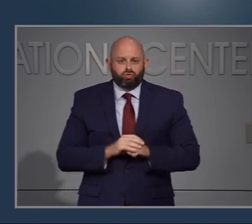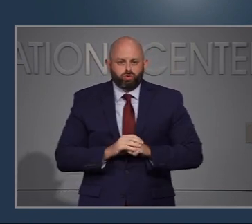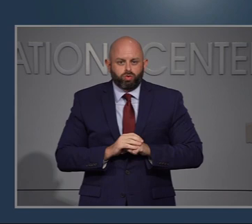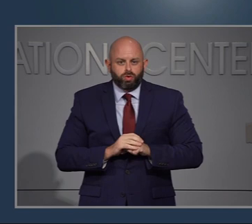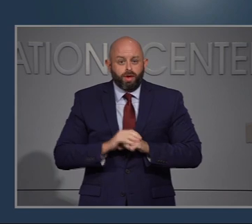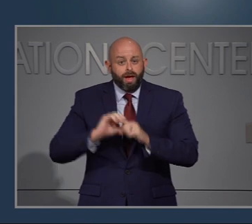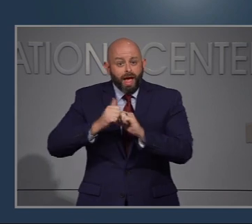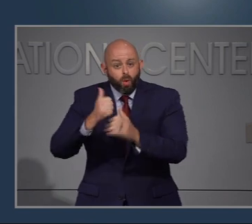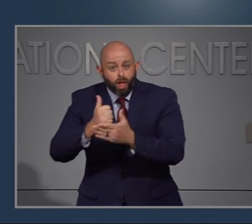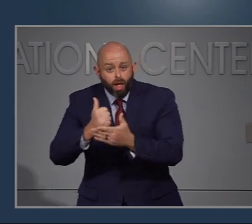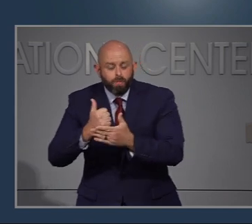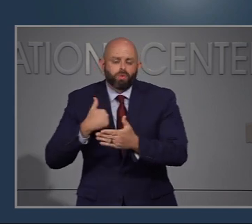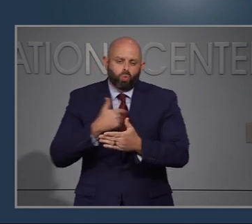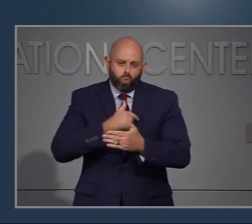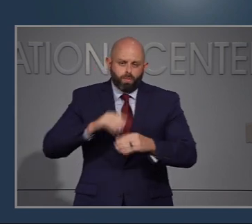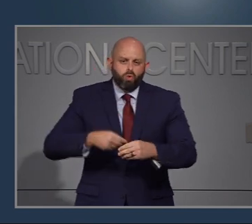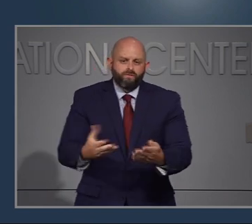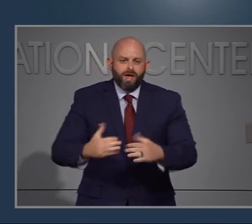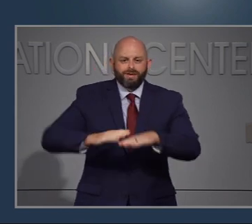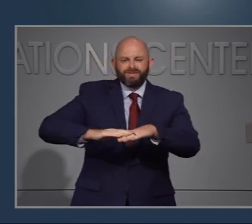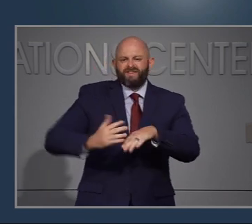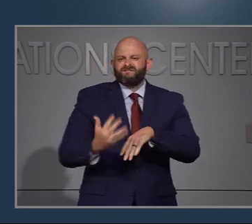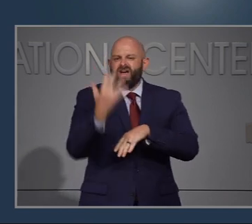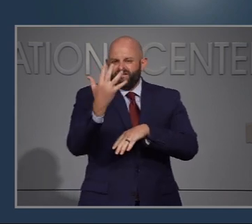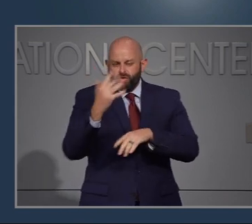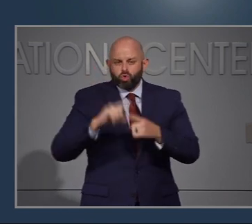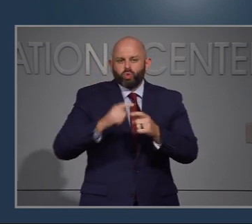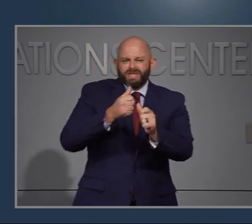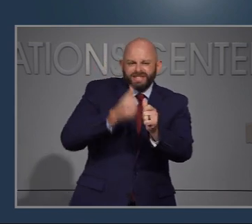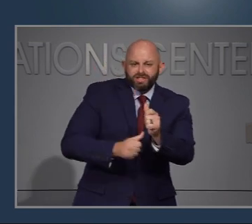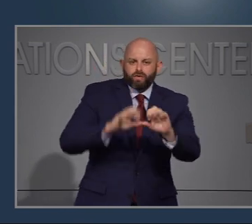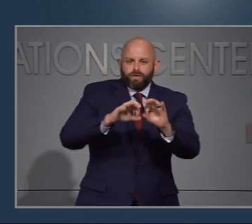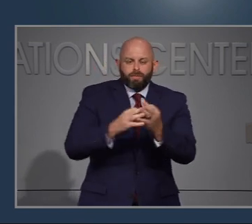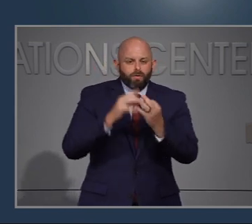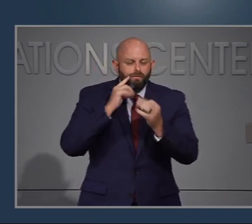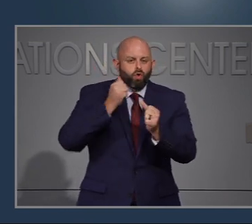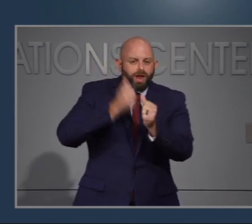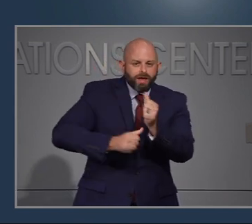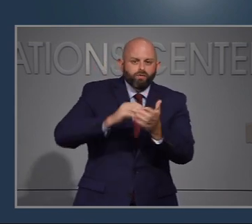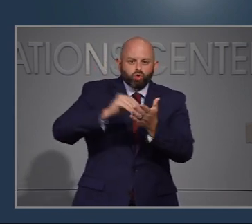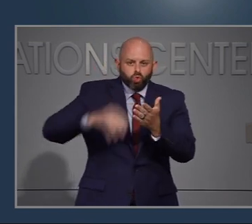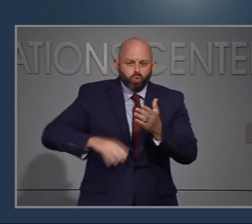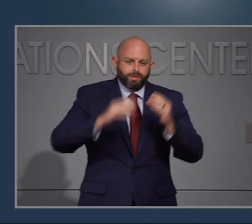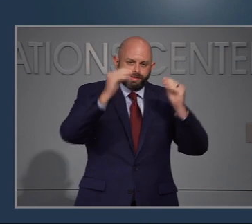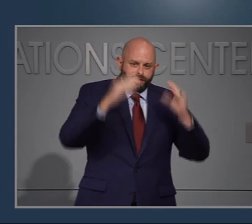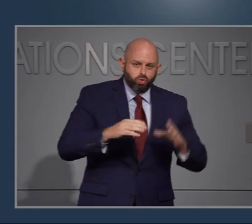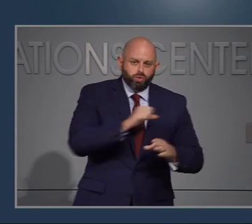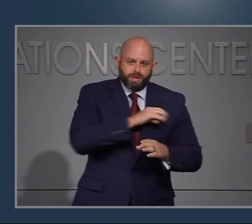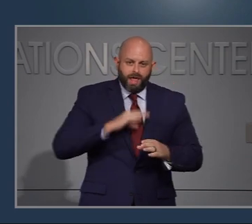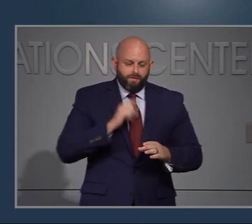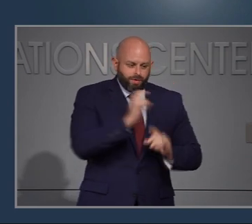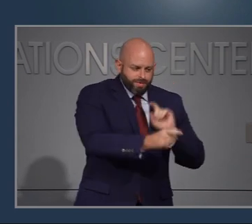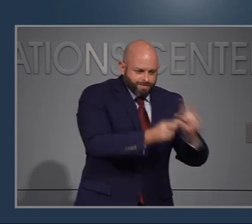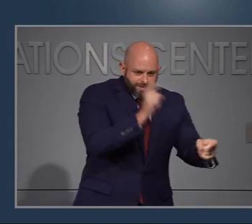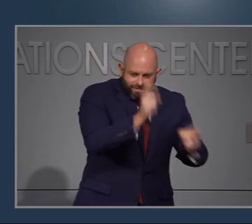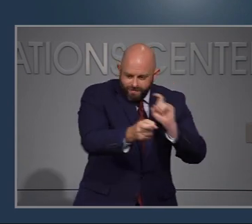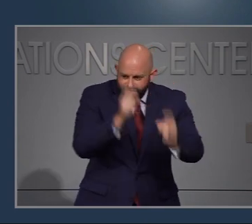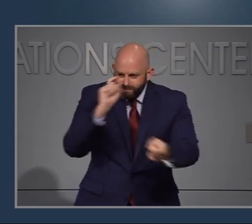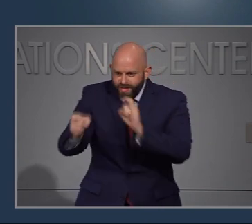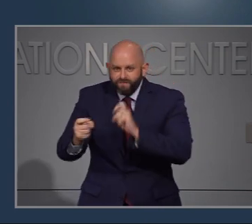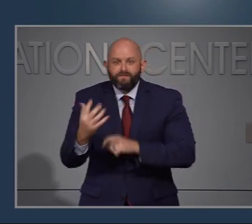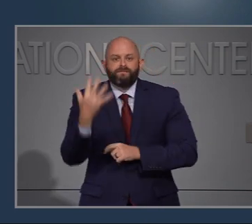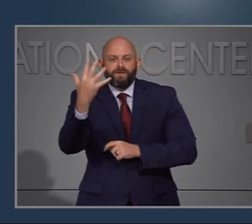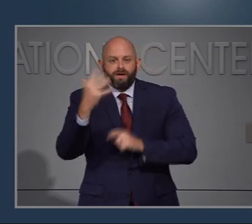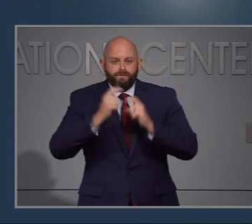will be providing at least 5 reusable face coverings for every student, teacher, and staff member. And we've